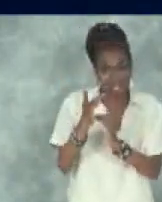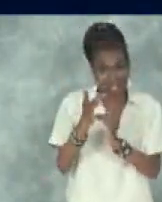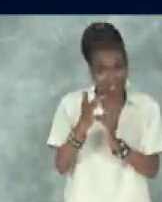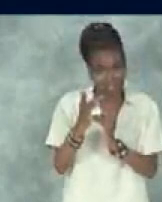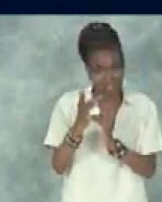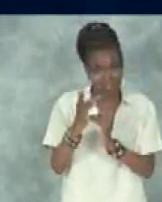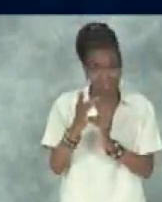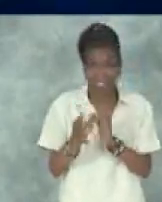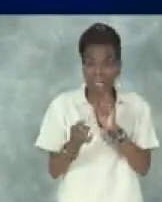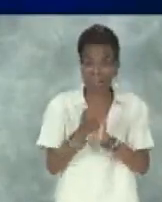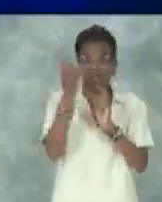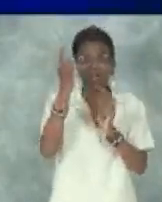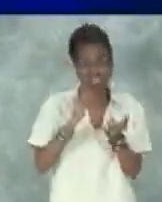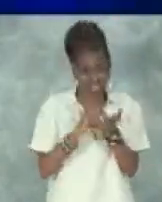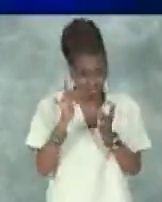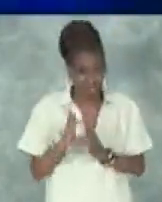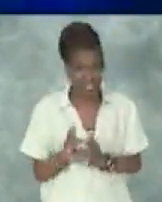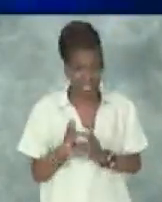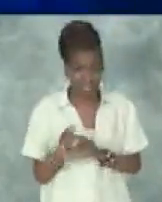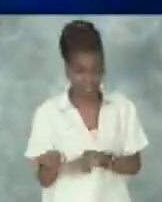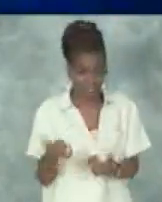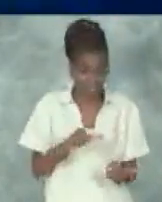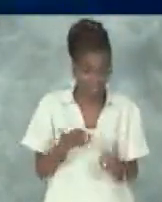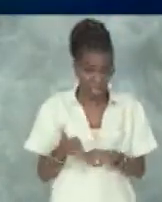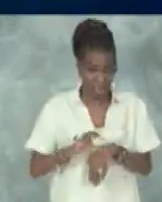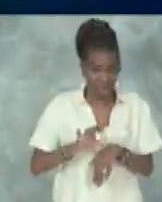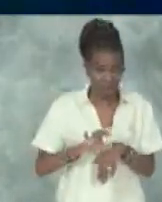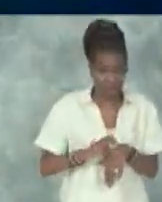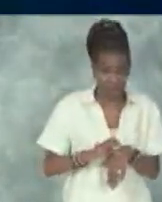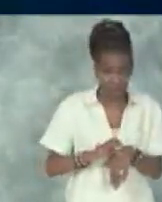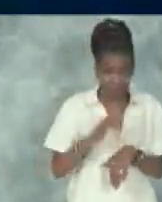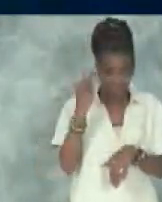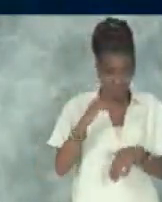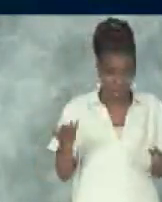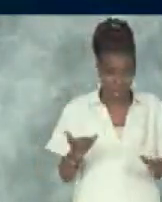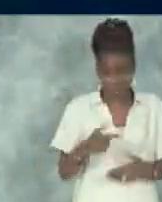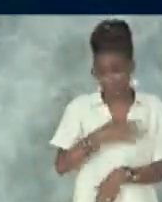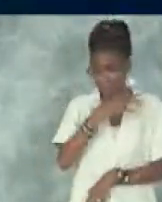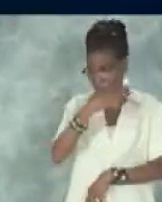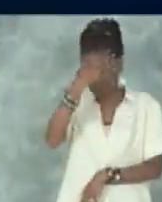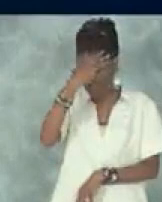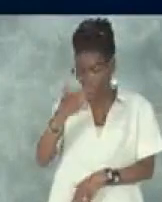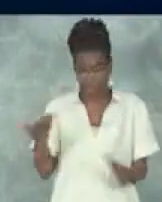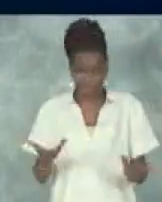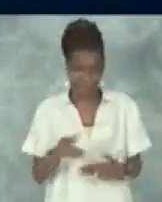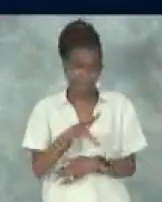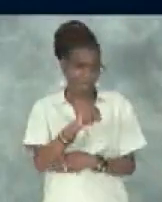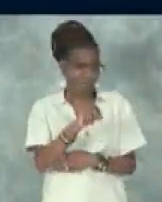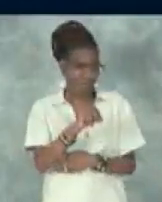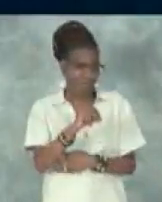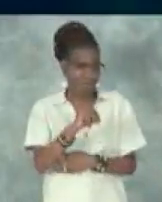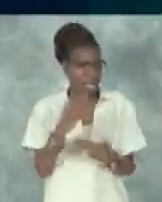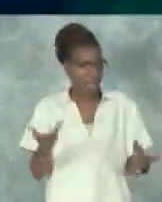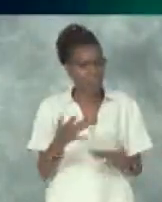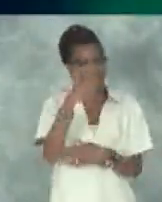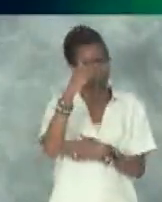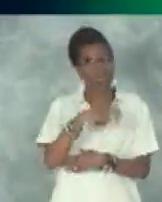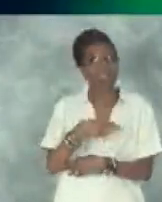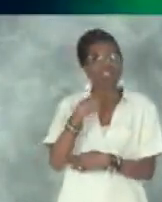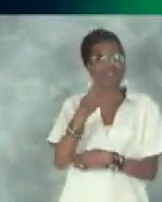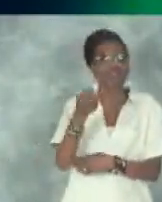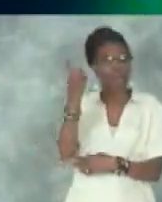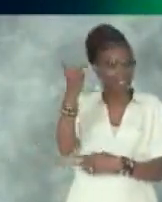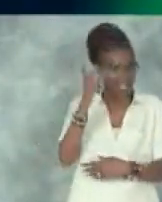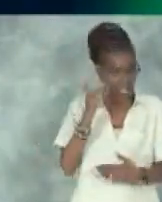church. I'm not in here this morning because of my mother or my father. I'm in here because I heard his voice. I'm in here because